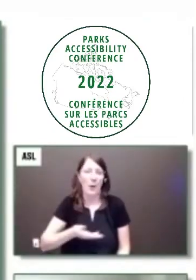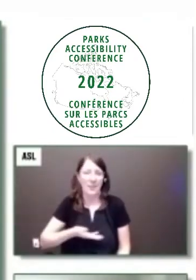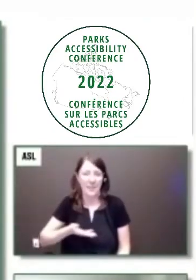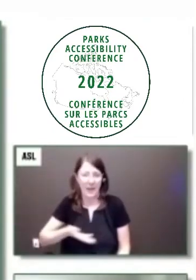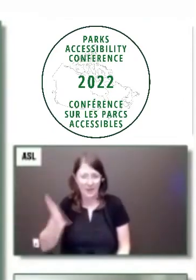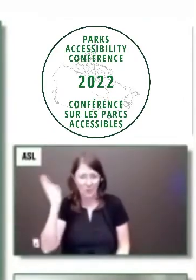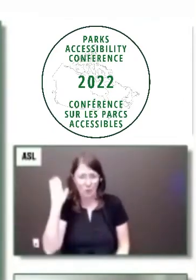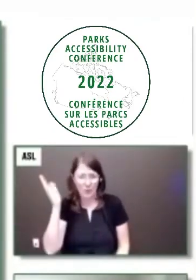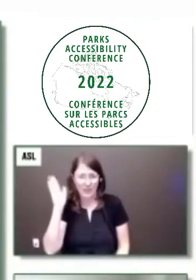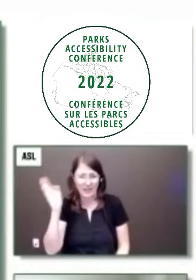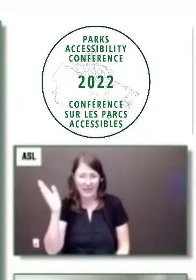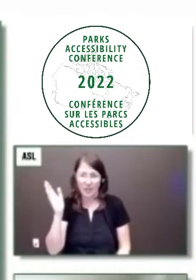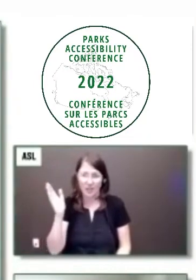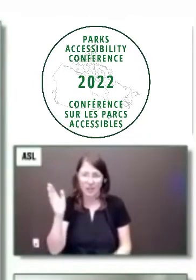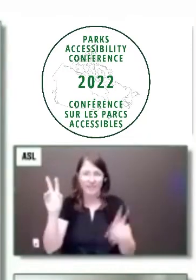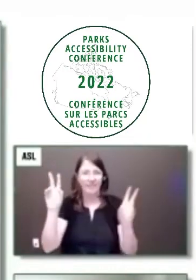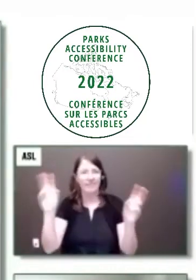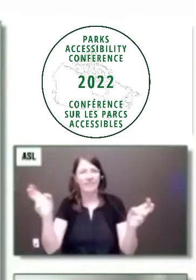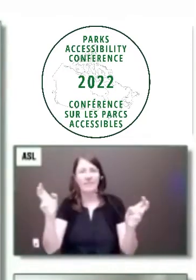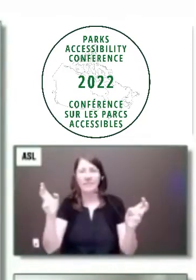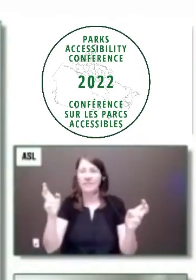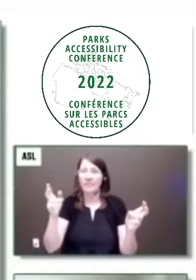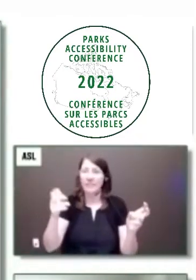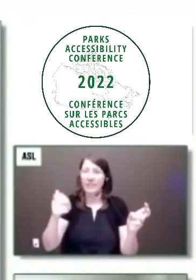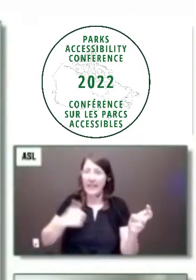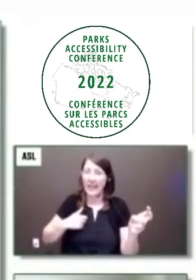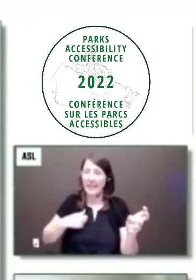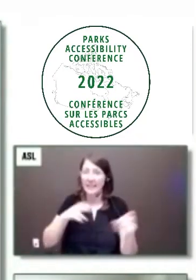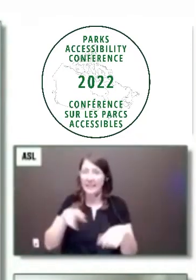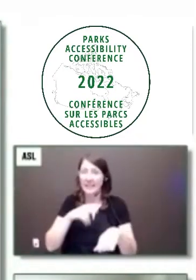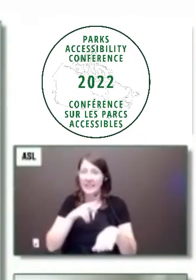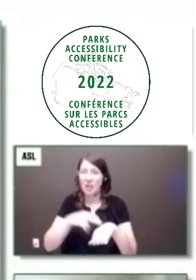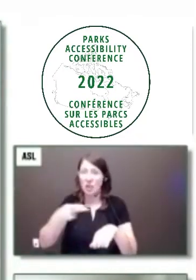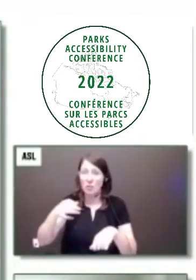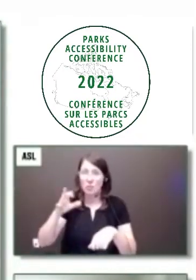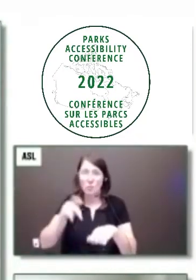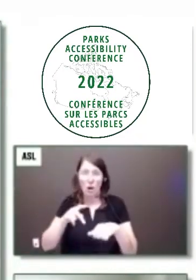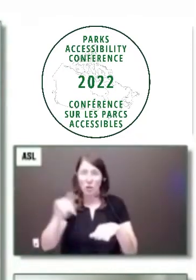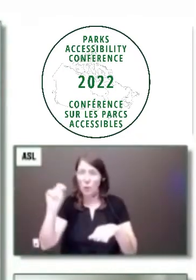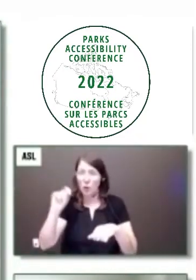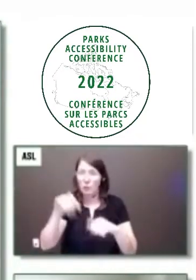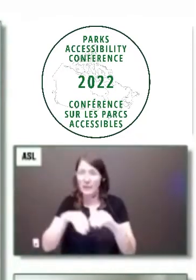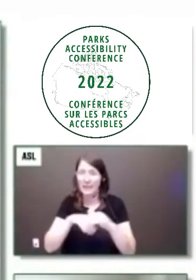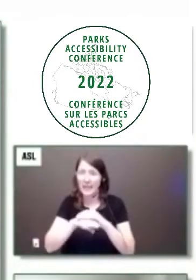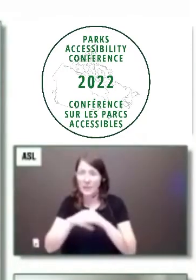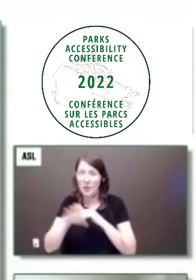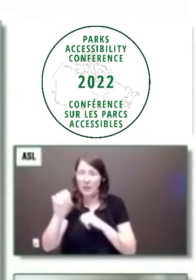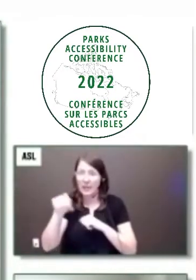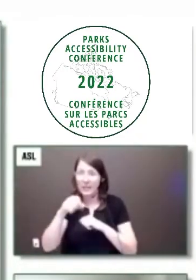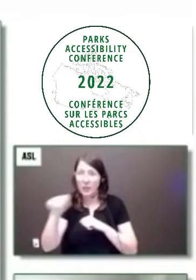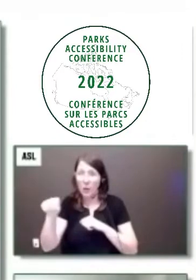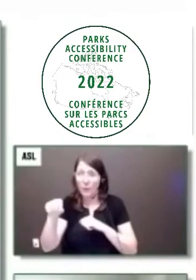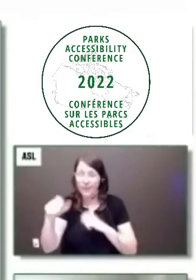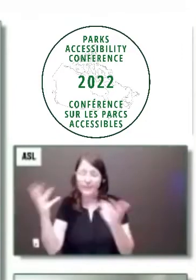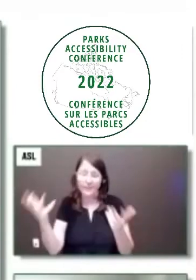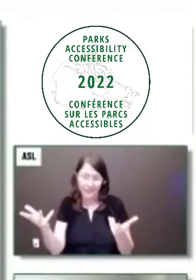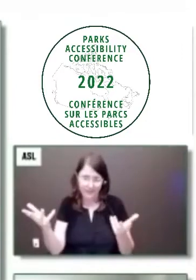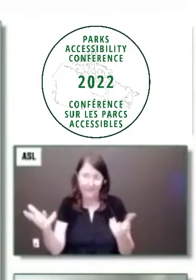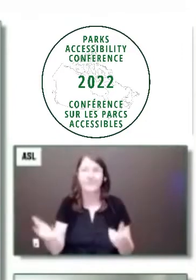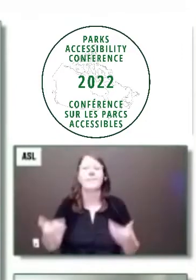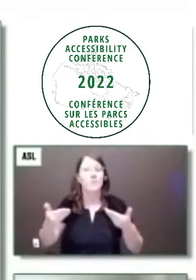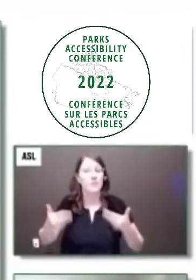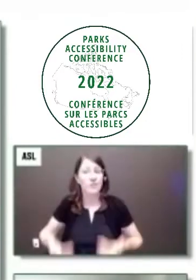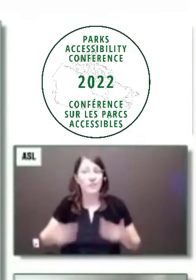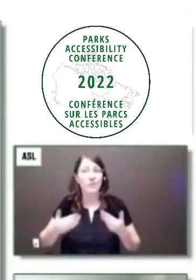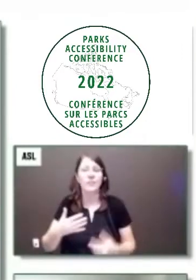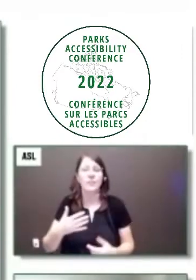get started. Next slide. So, who am I? I have white skin, short curly brown hair, and